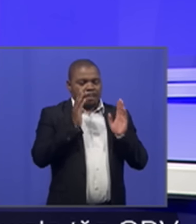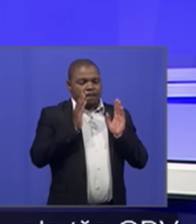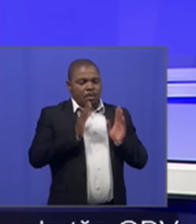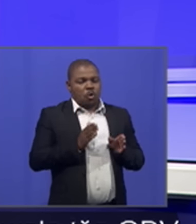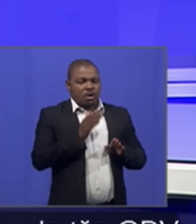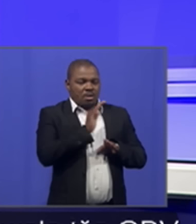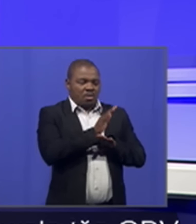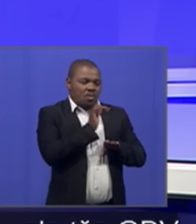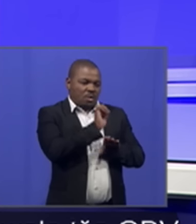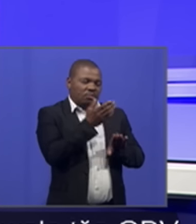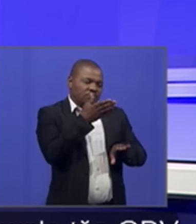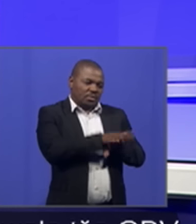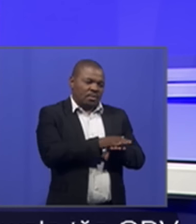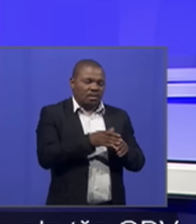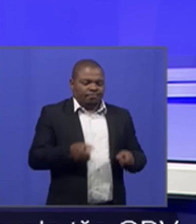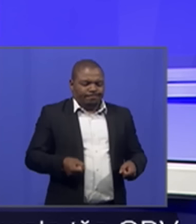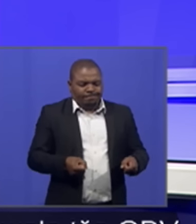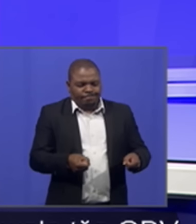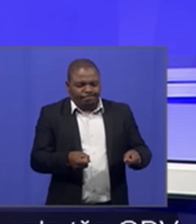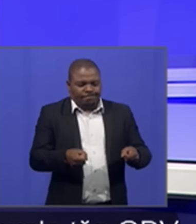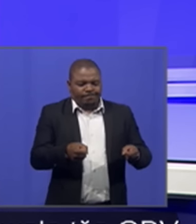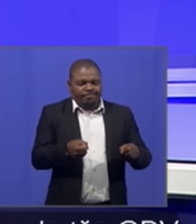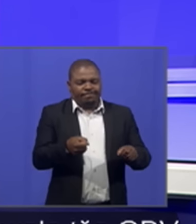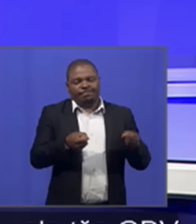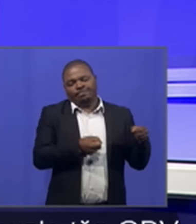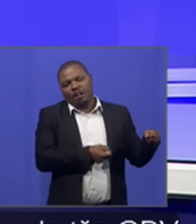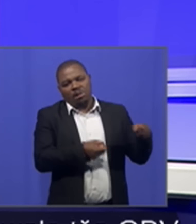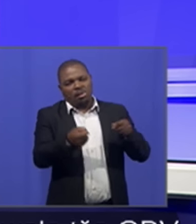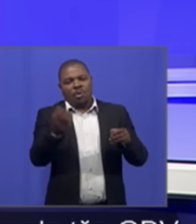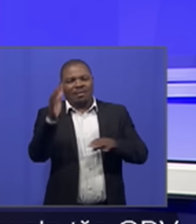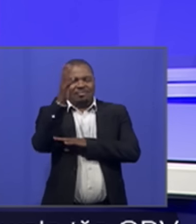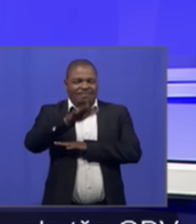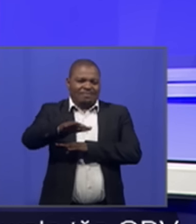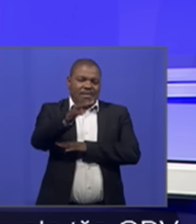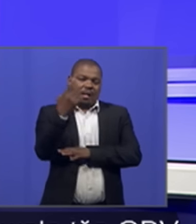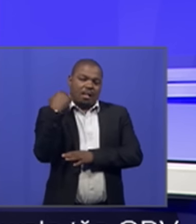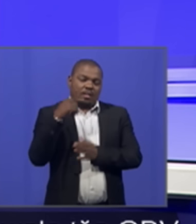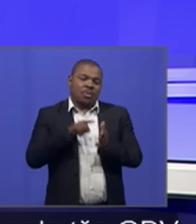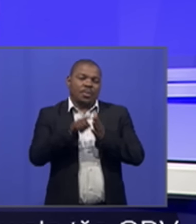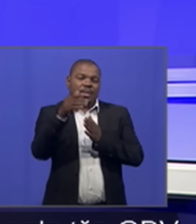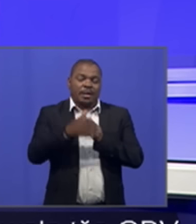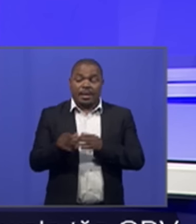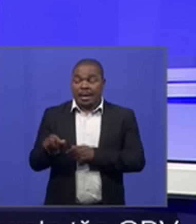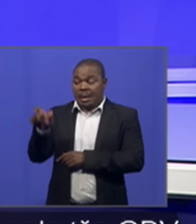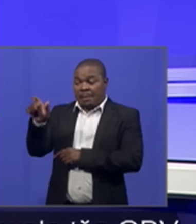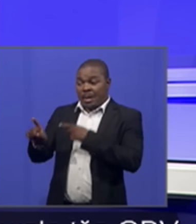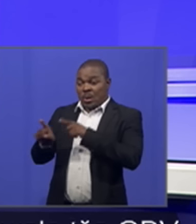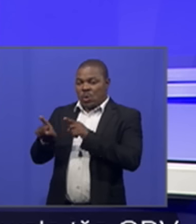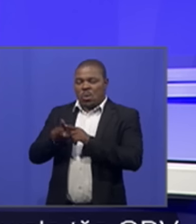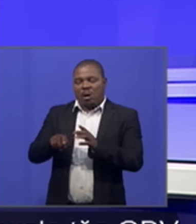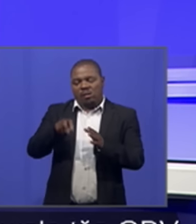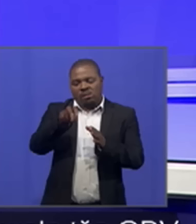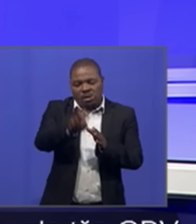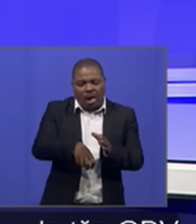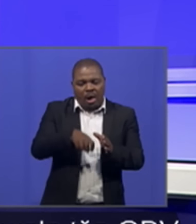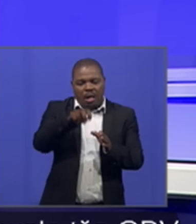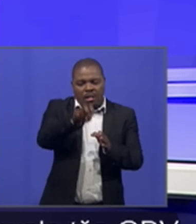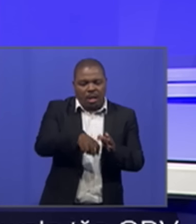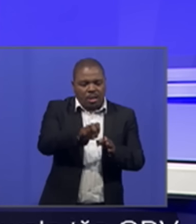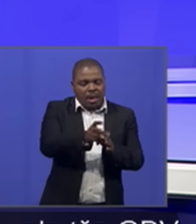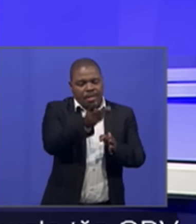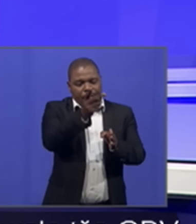se nameditšwe ka kiribai le go išwa bogare bja sethoga mo mafelong a beke. Molatofatšwa go latofatšwa ge a ile a epela setopo seo le bitleng la go